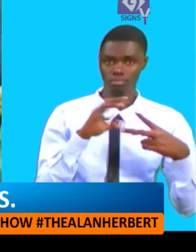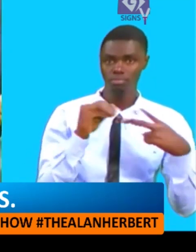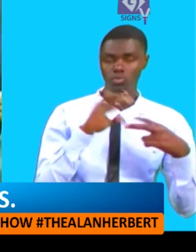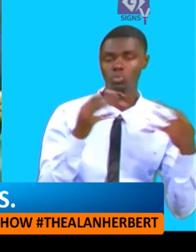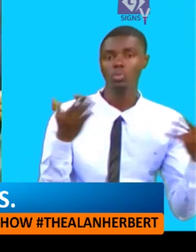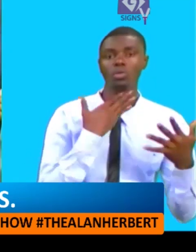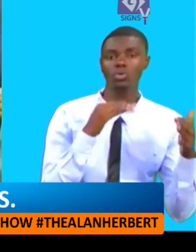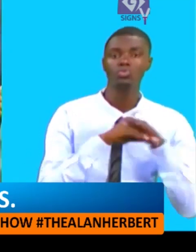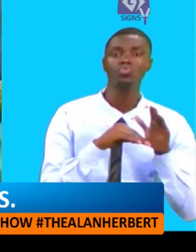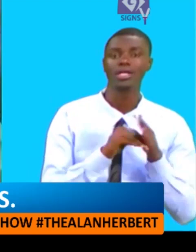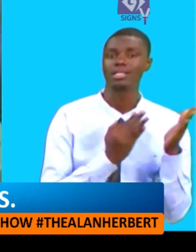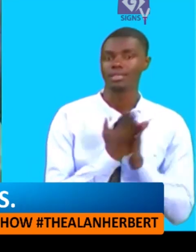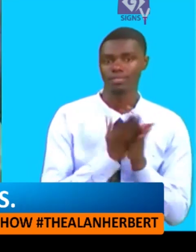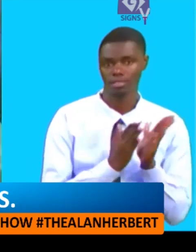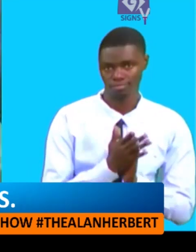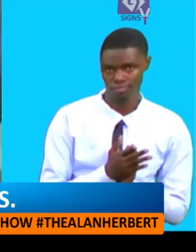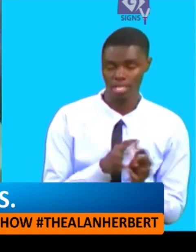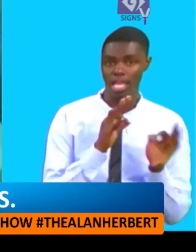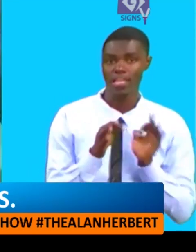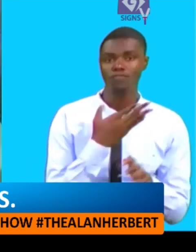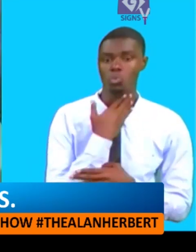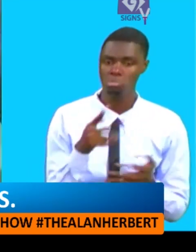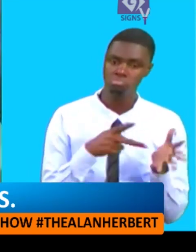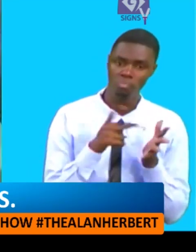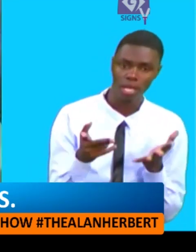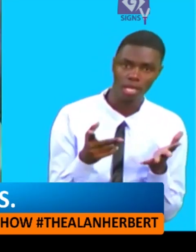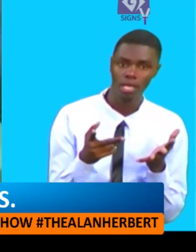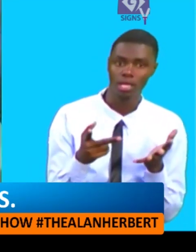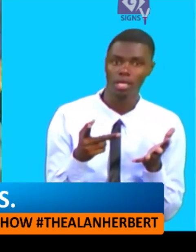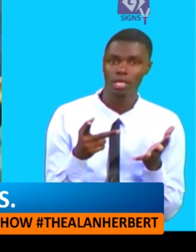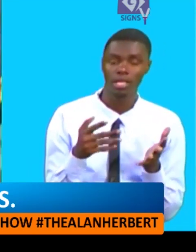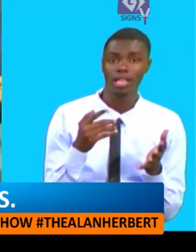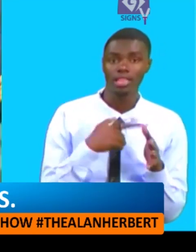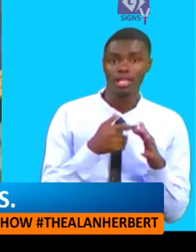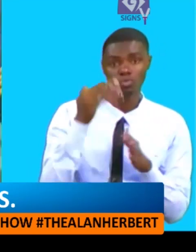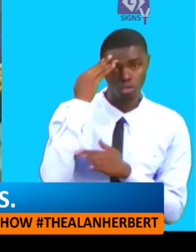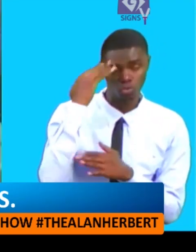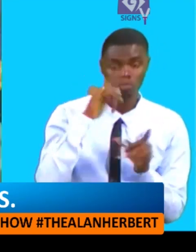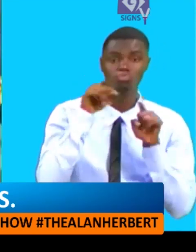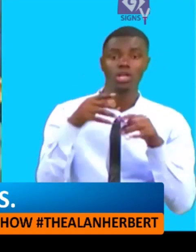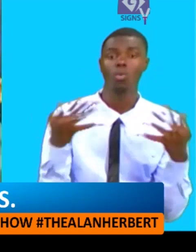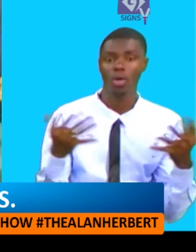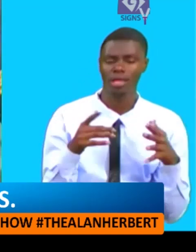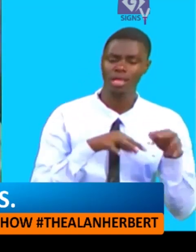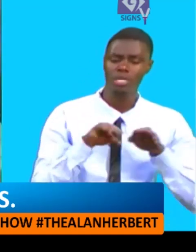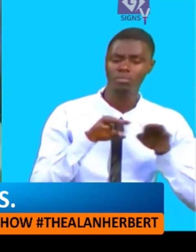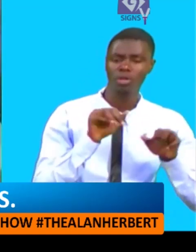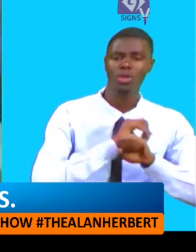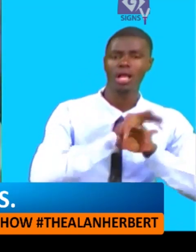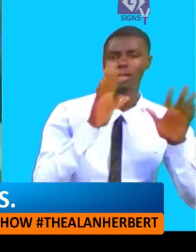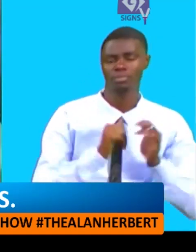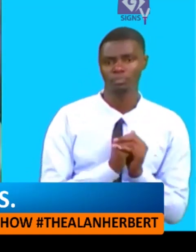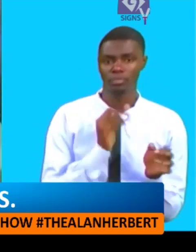where you want to access services. So if you don't want to pay, then you know where to go to, and it's well defined.